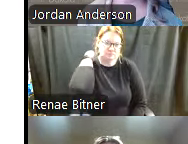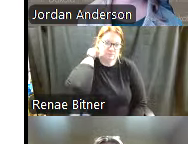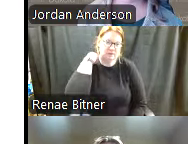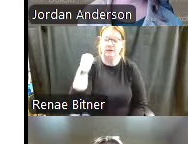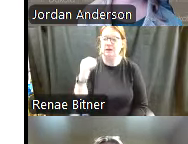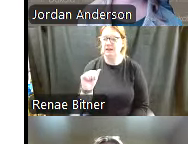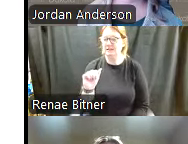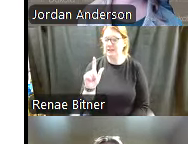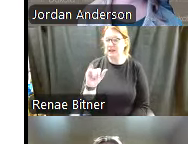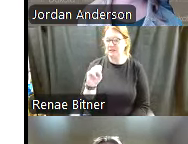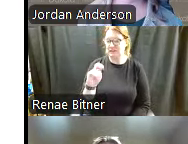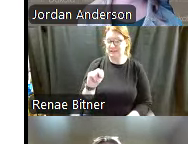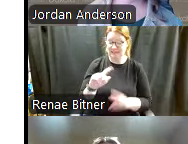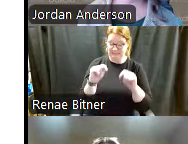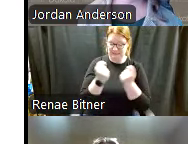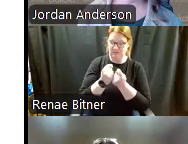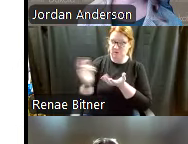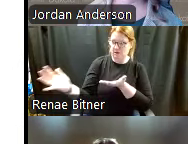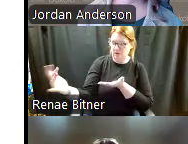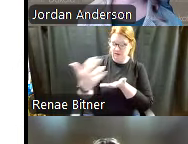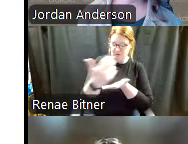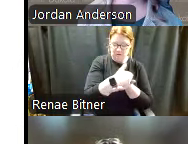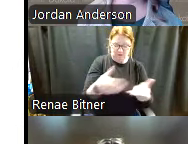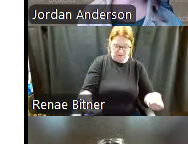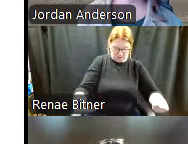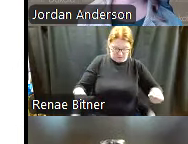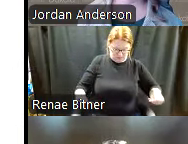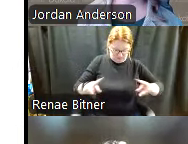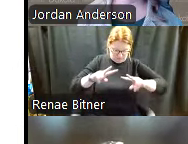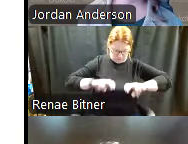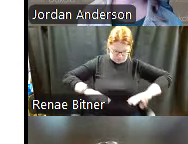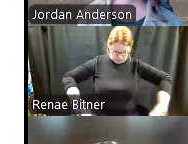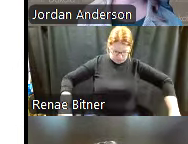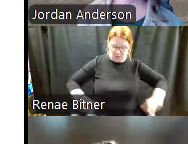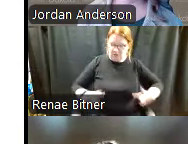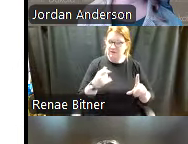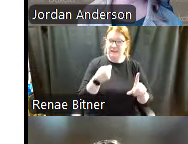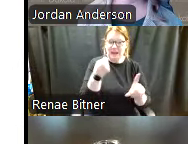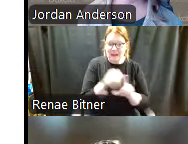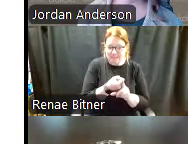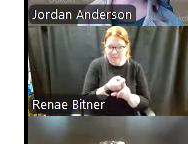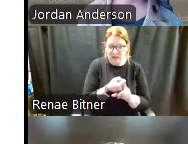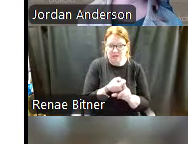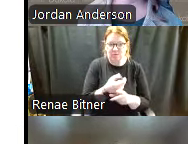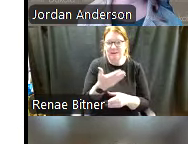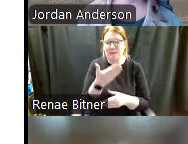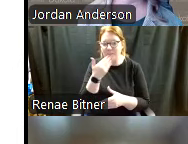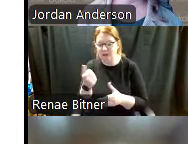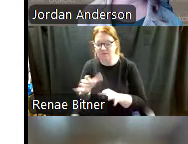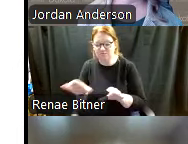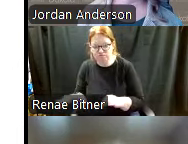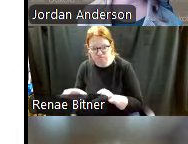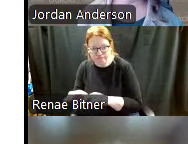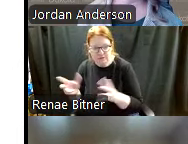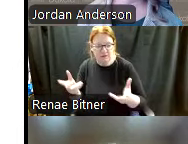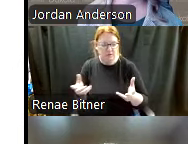and her team gather that information to look at really what is the impact and what is the best practice, where are we seeing the things